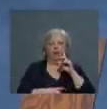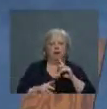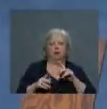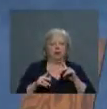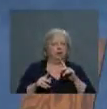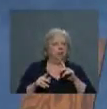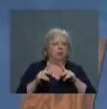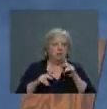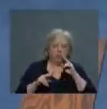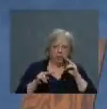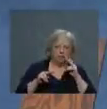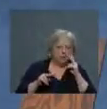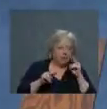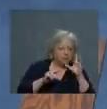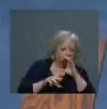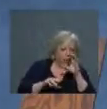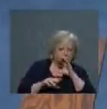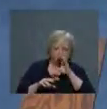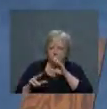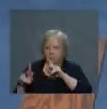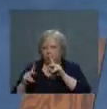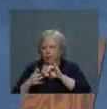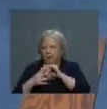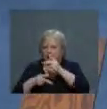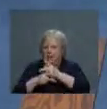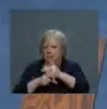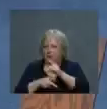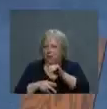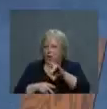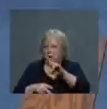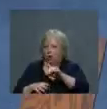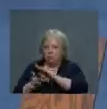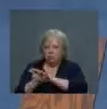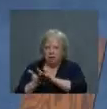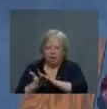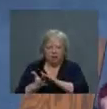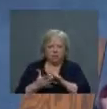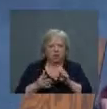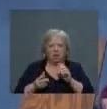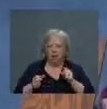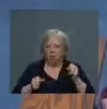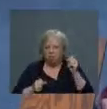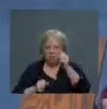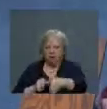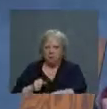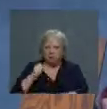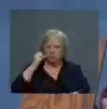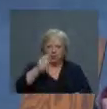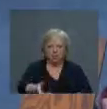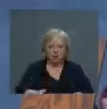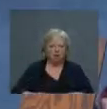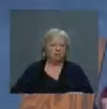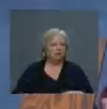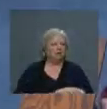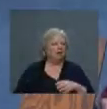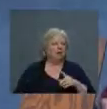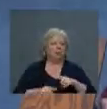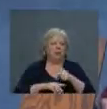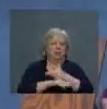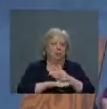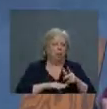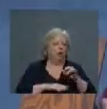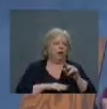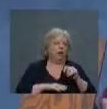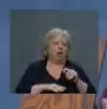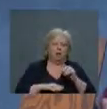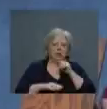picked up, and that's where they throw it out. But it's never picked up out of their ditch. The parking lot's not picked up. The